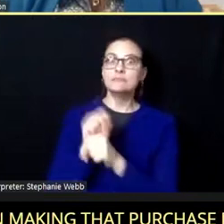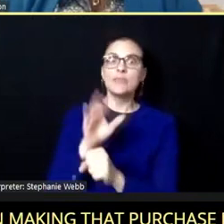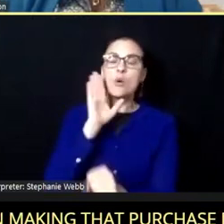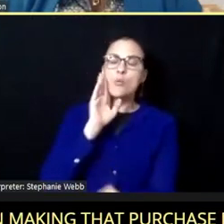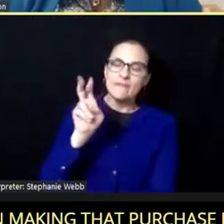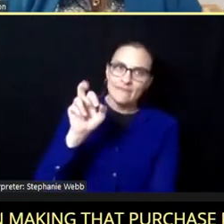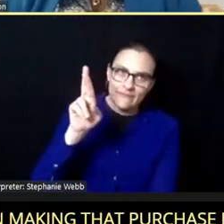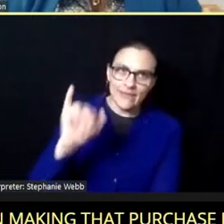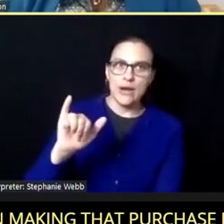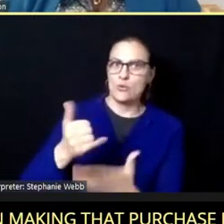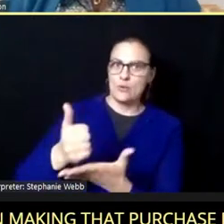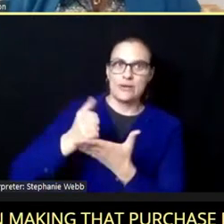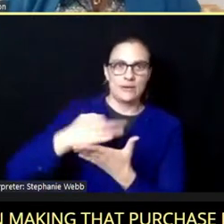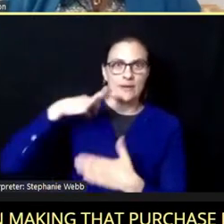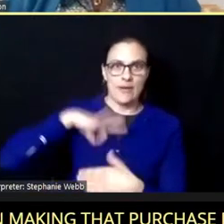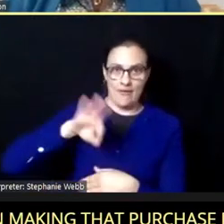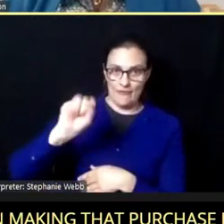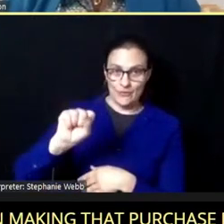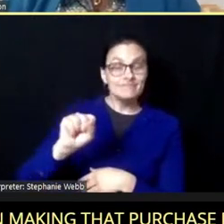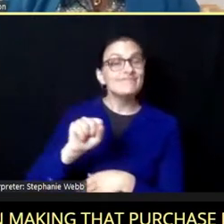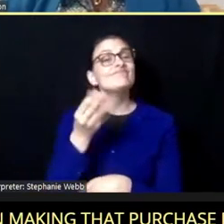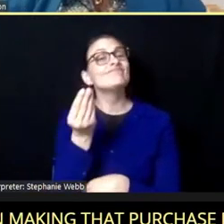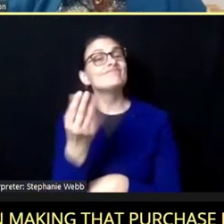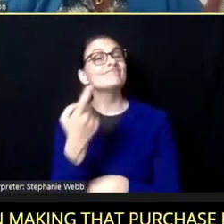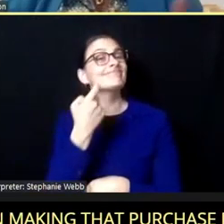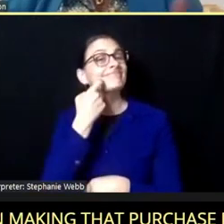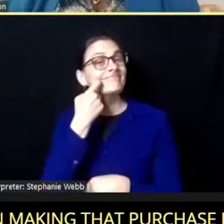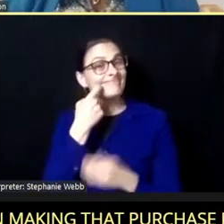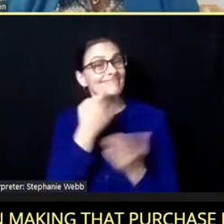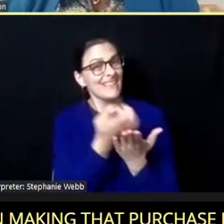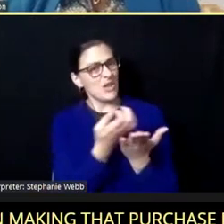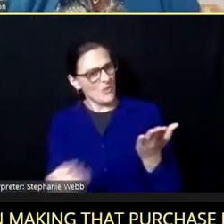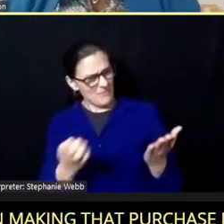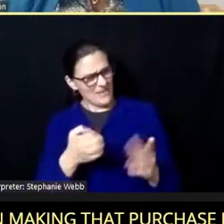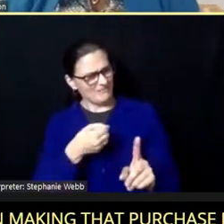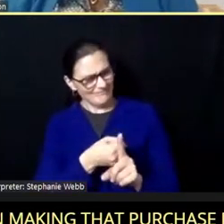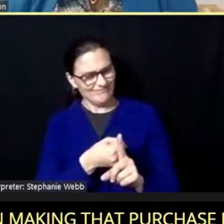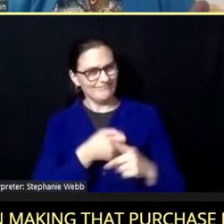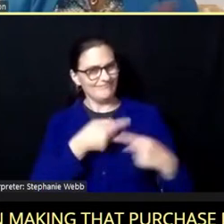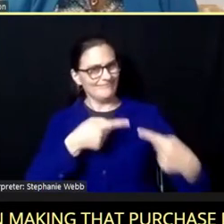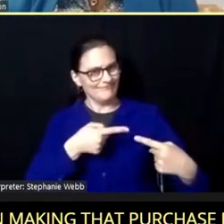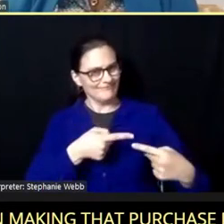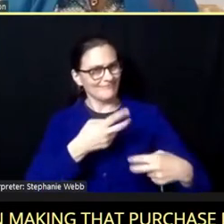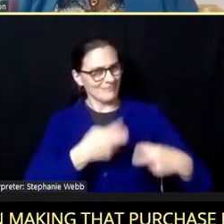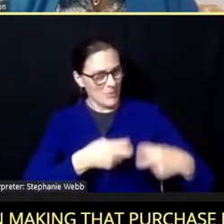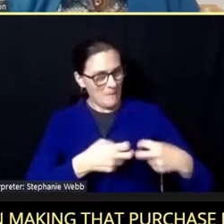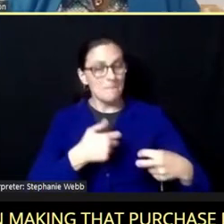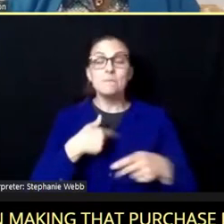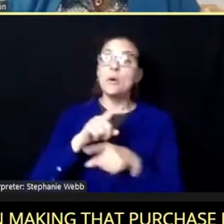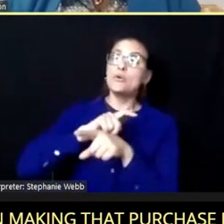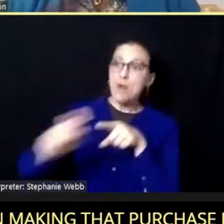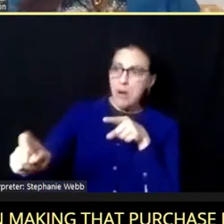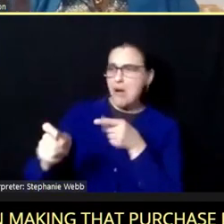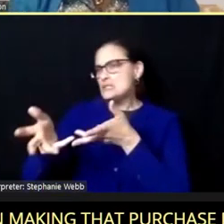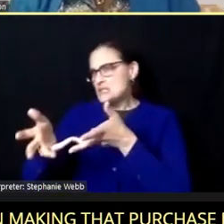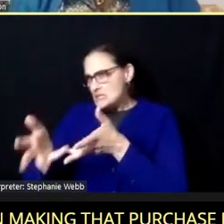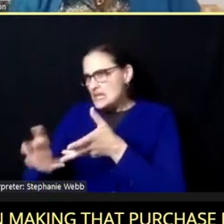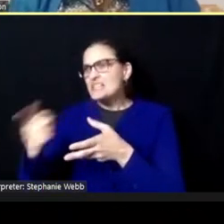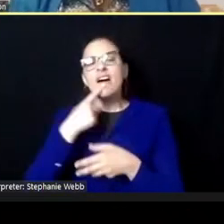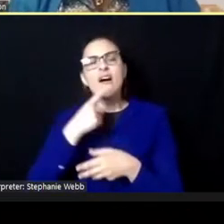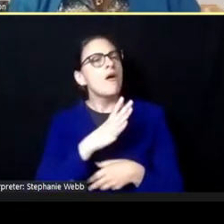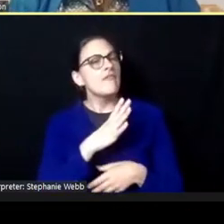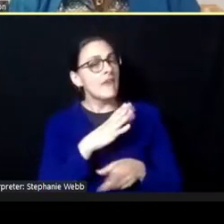And I called and they said, okay, we'll send you a new modem and you ship back the old modem. They're going to